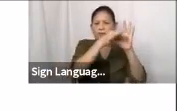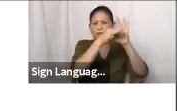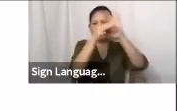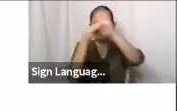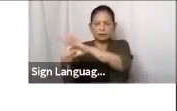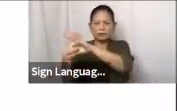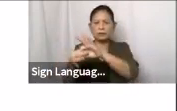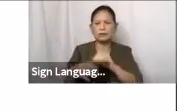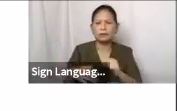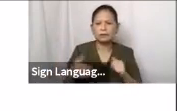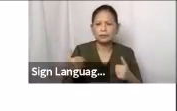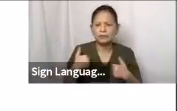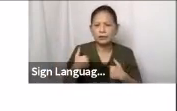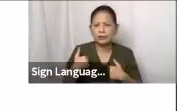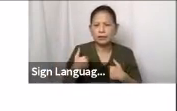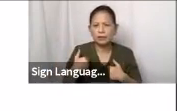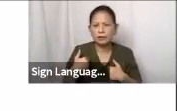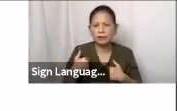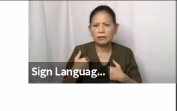specialists